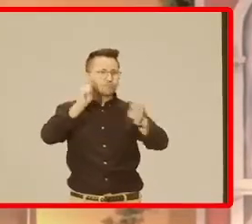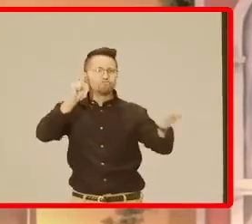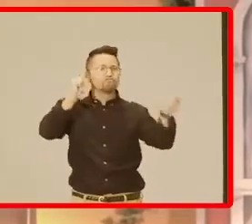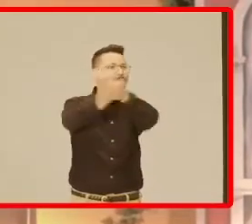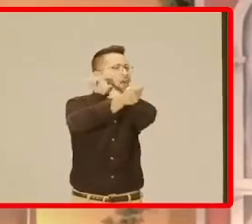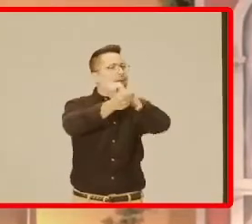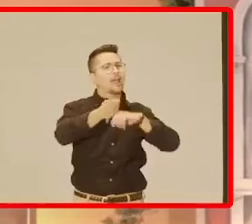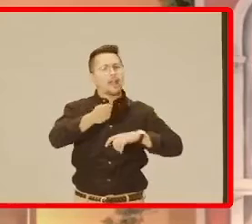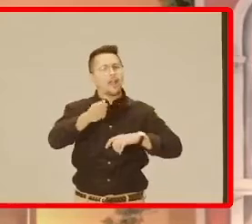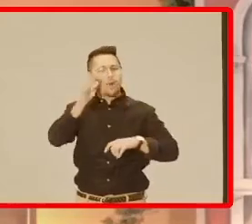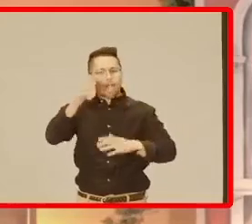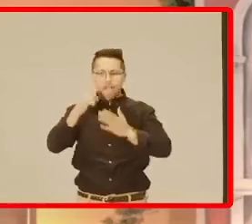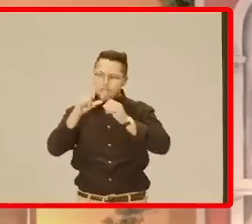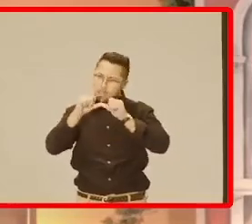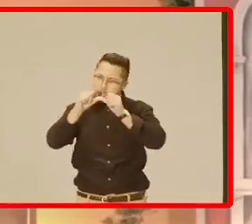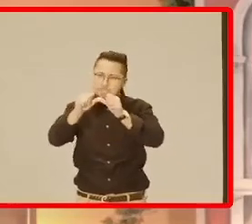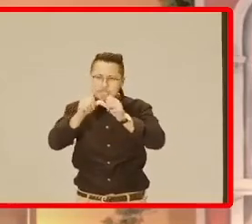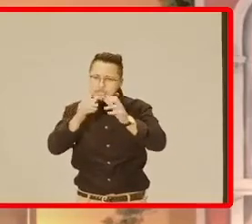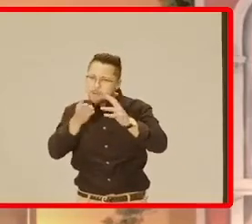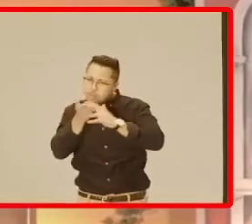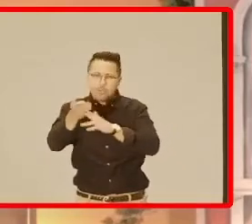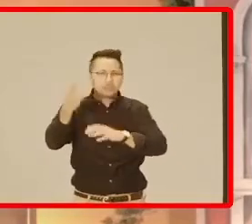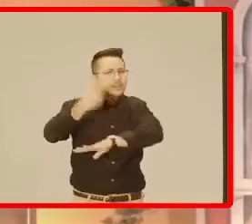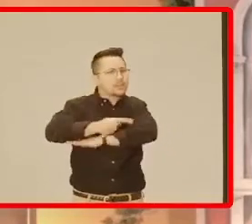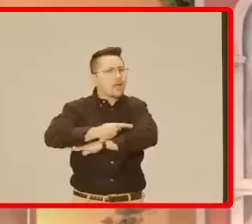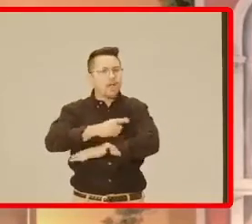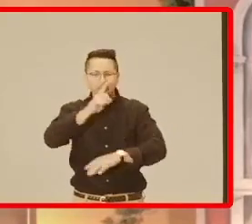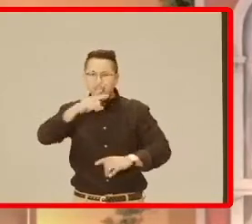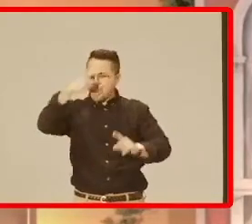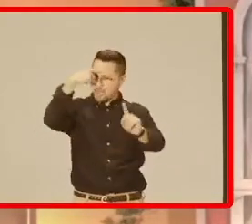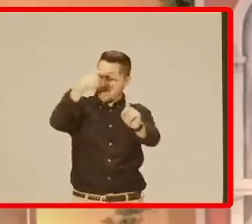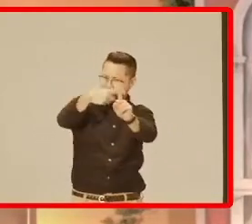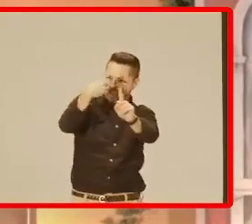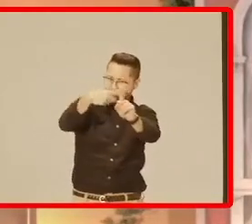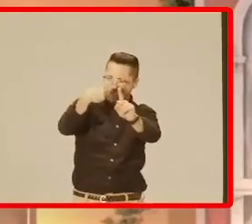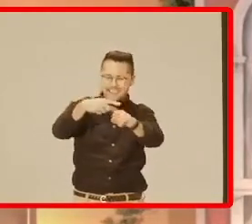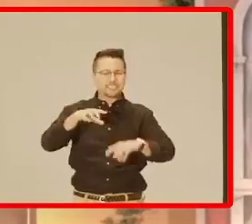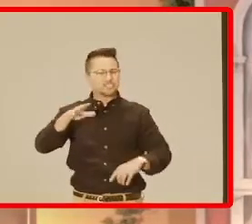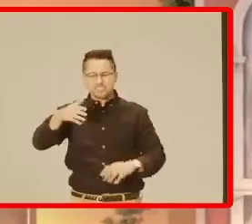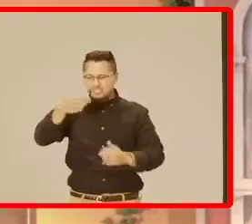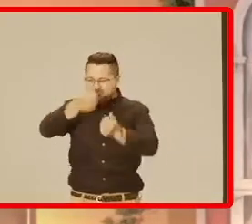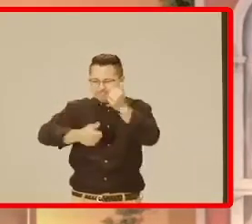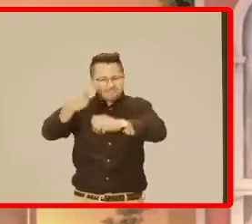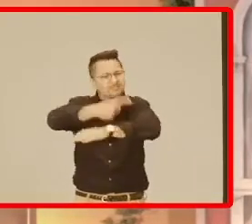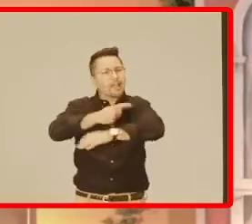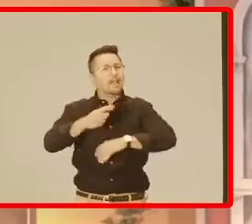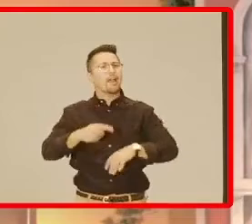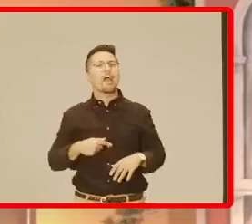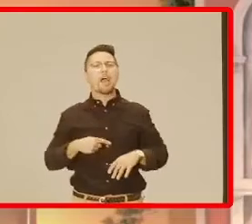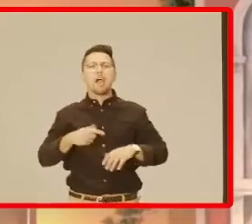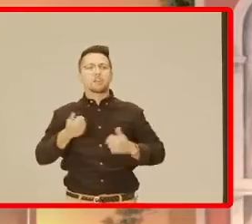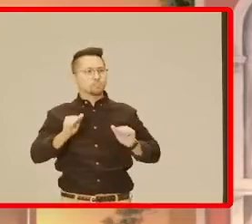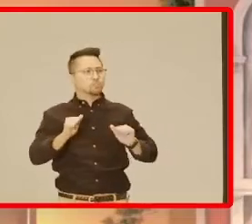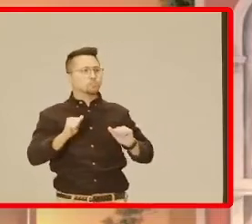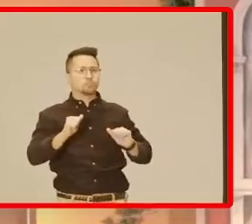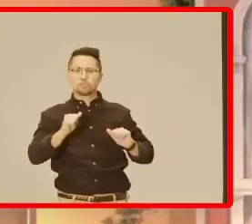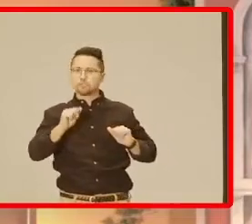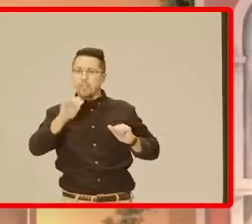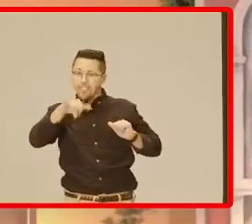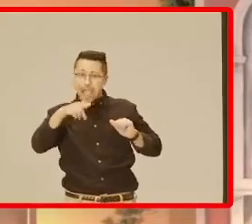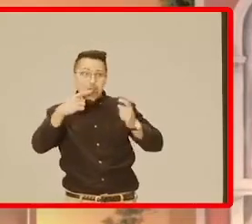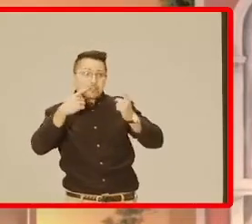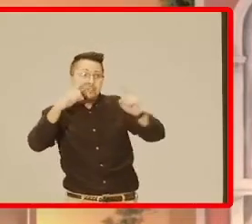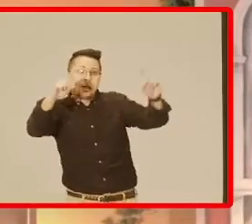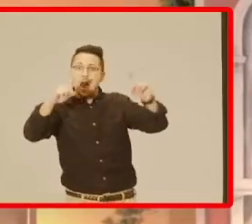gets you through a day in a very positive light, and you just each day you embrace and you celebrate your successes.